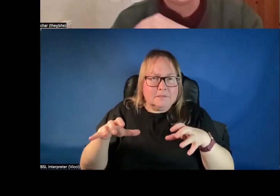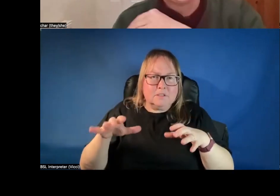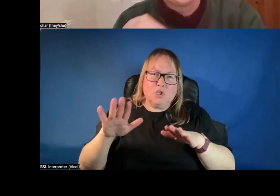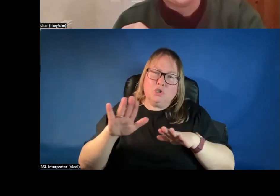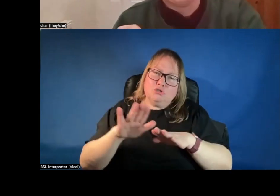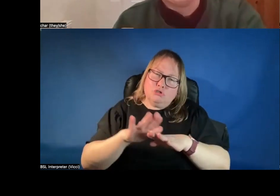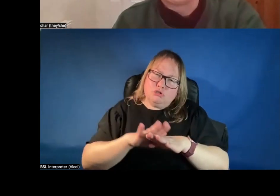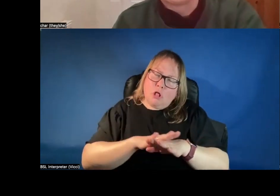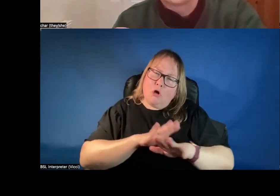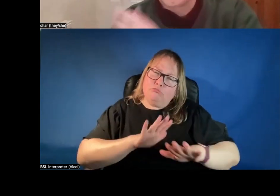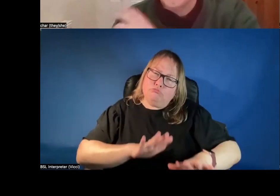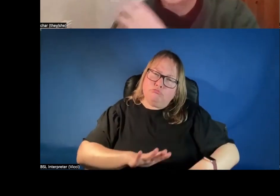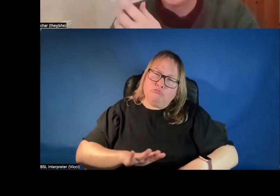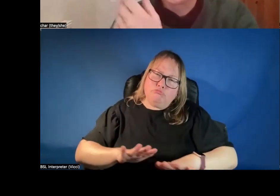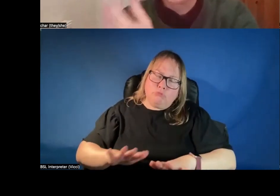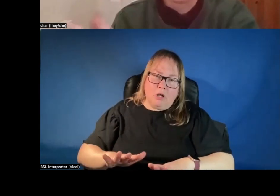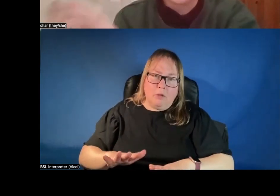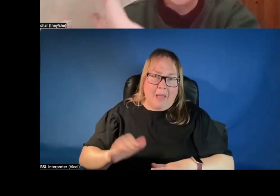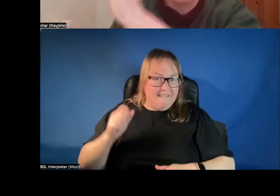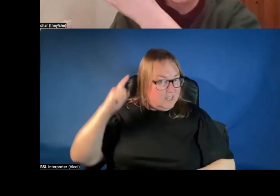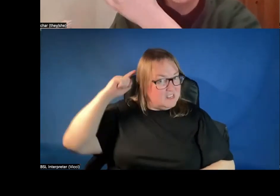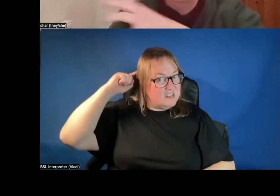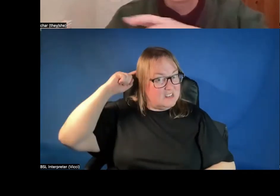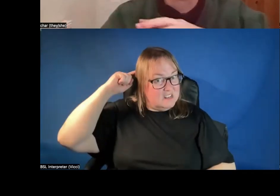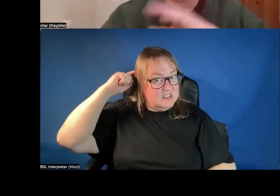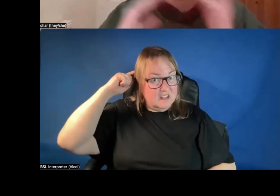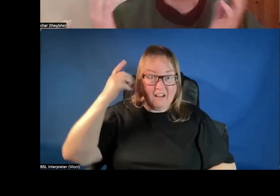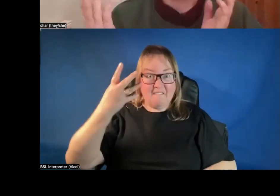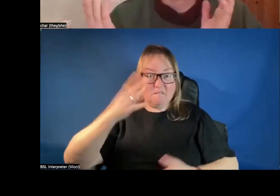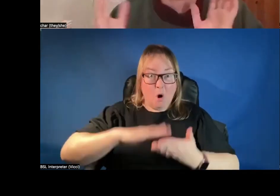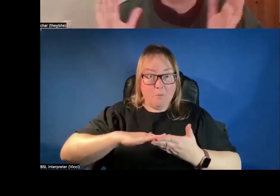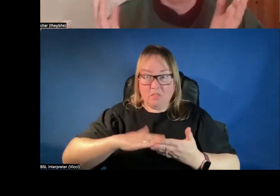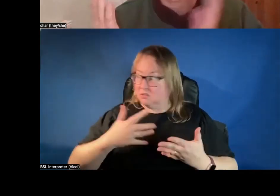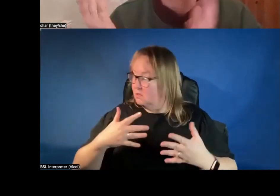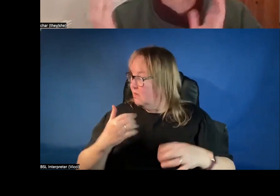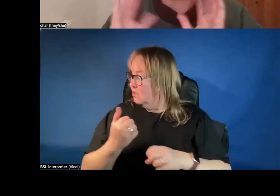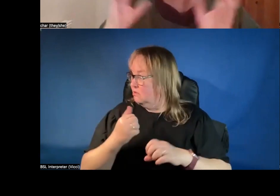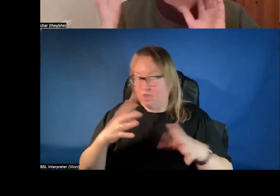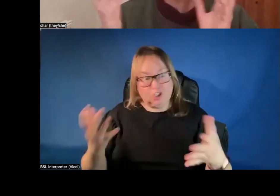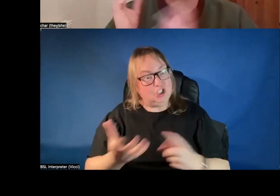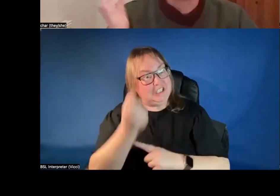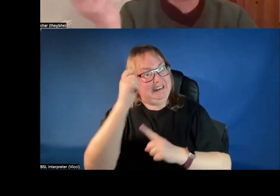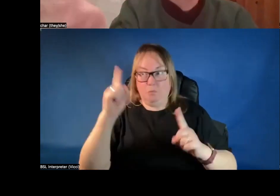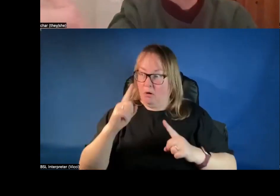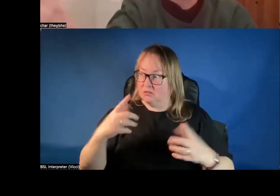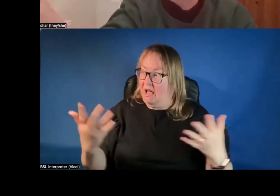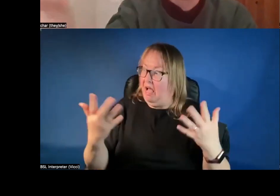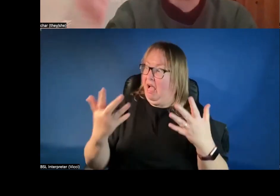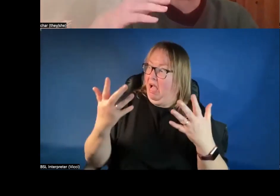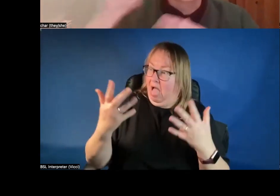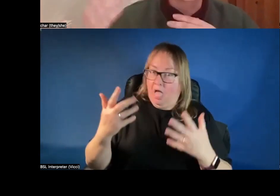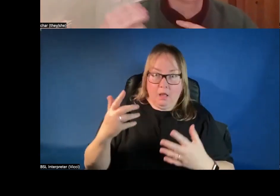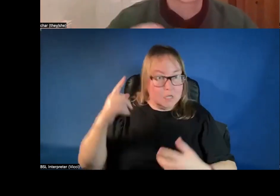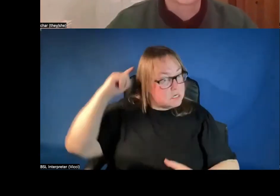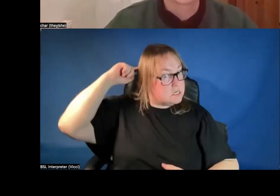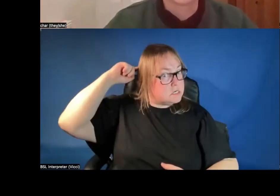something? Which I think is somewhere that I hope this isn't a bad thing to say, but somewhere my brain's been with